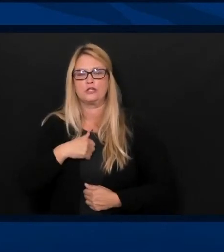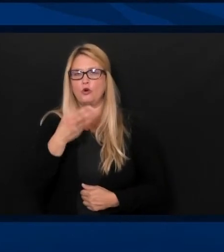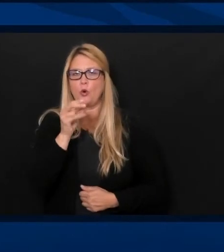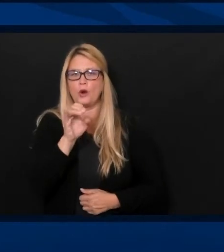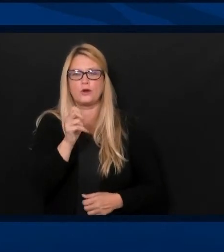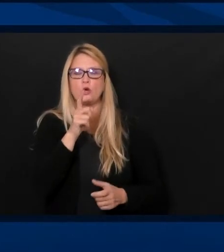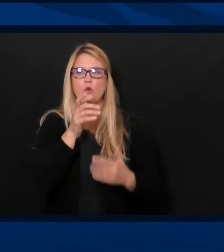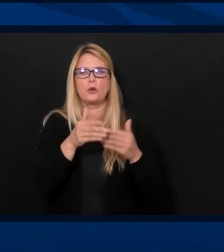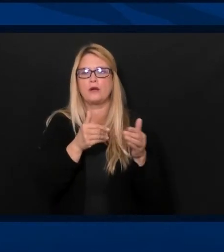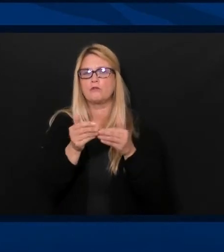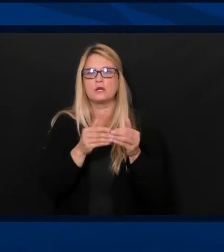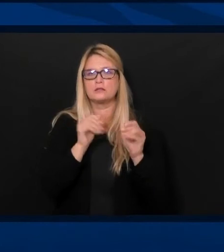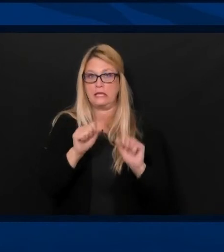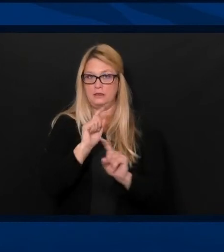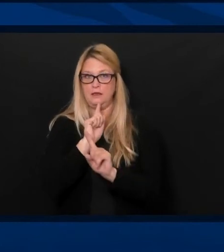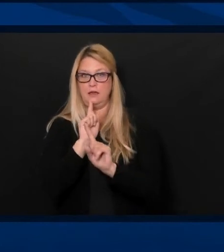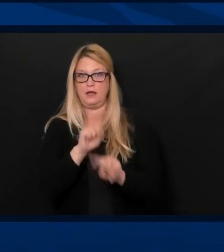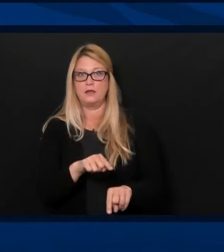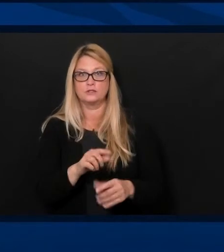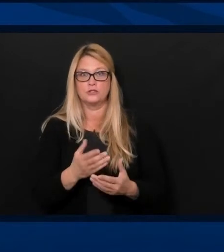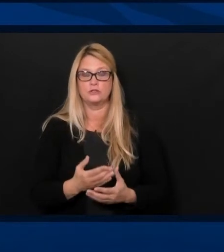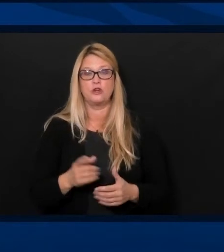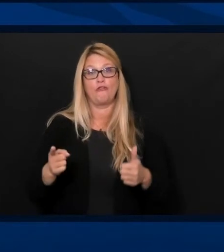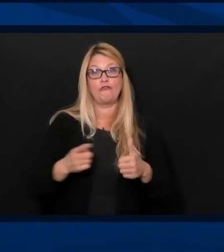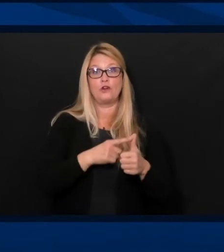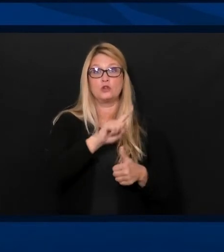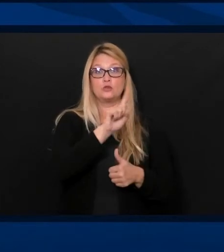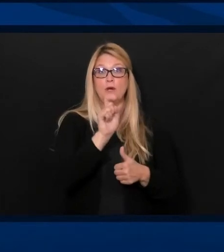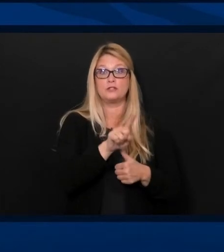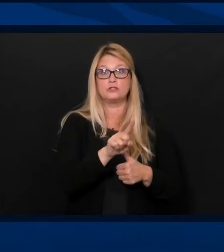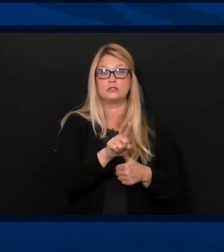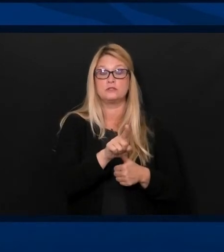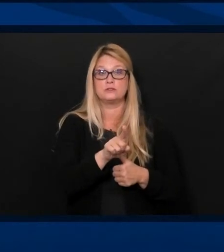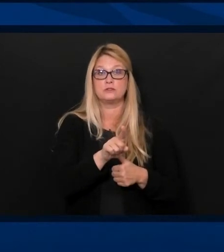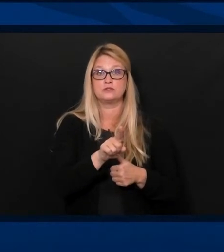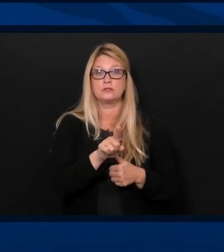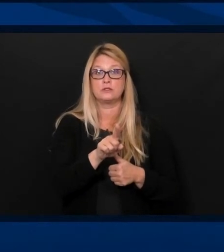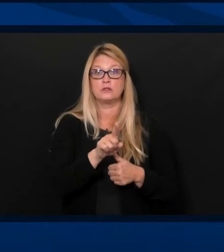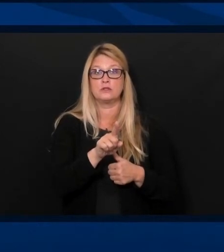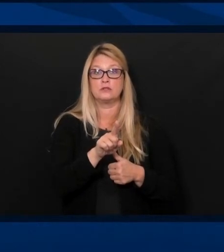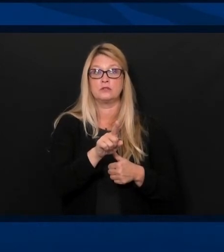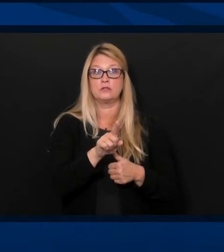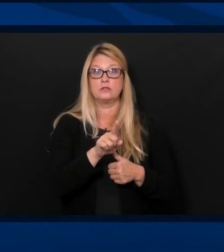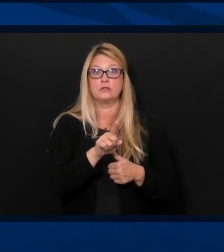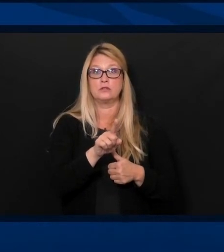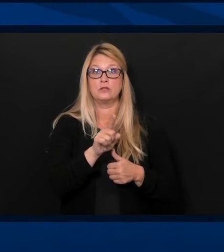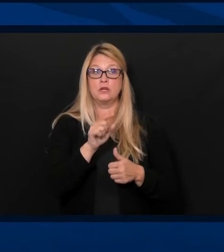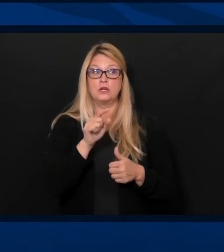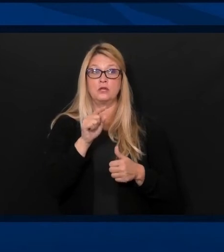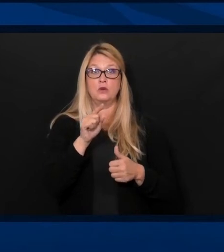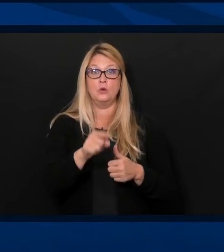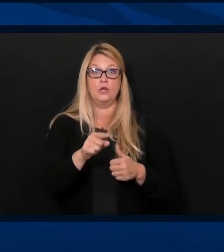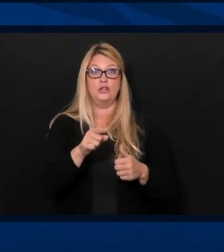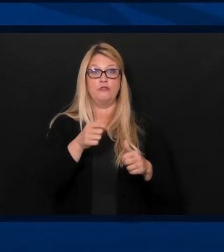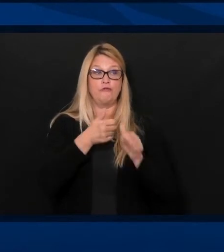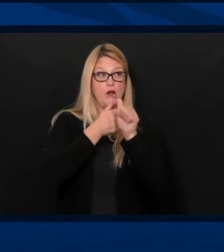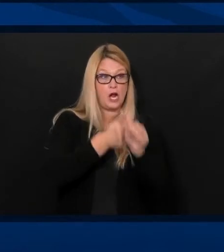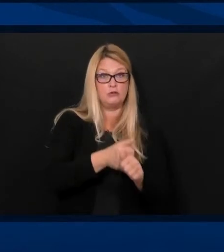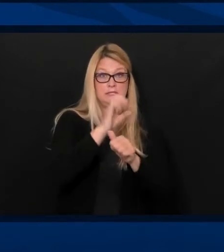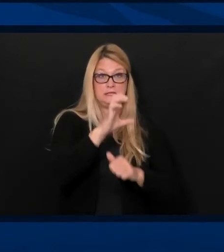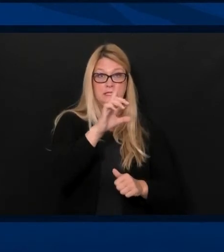to answer which facet of the question. The first one is, while you're delineating, following the CDC guidelines